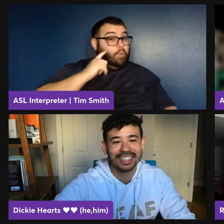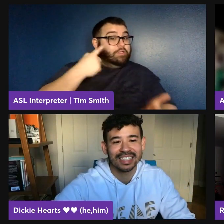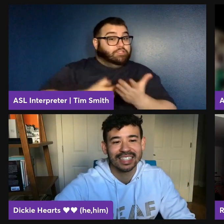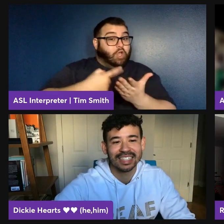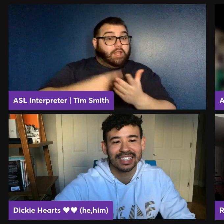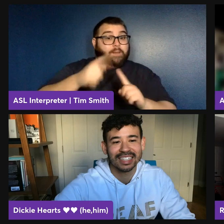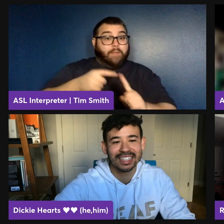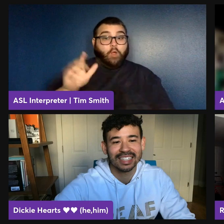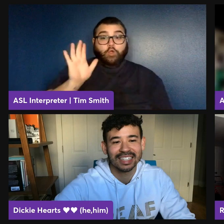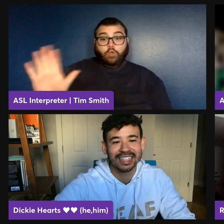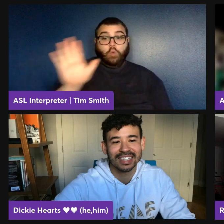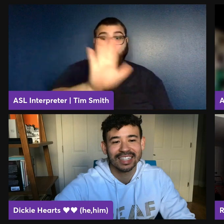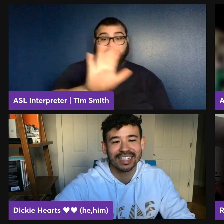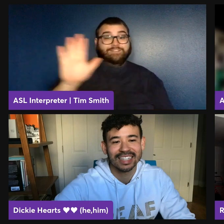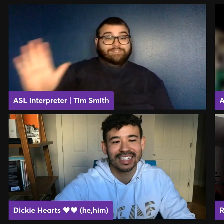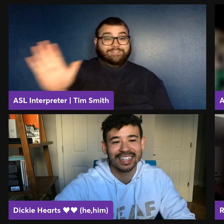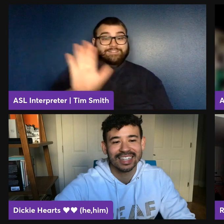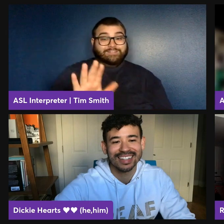y'all's.